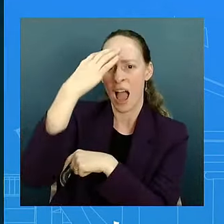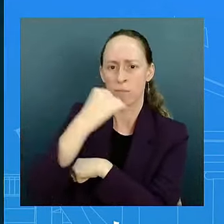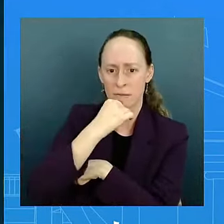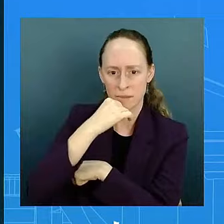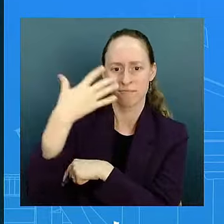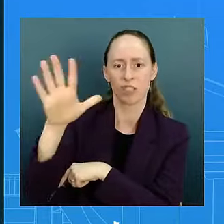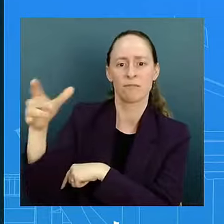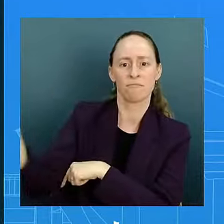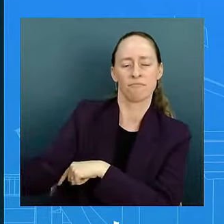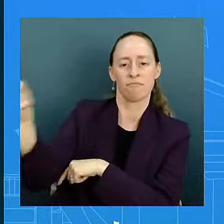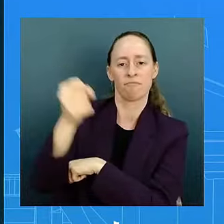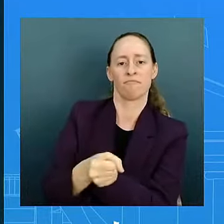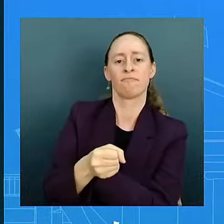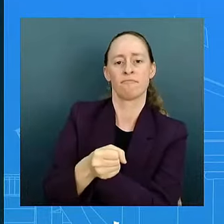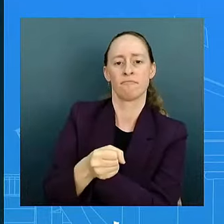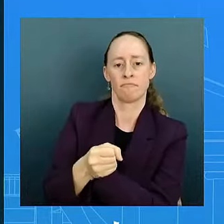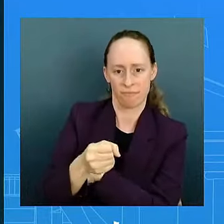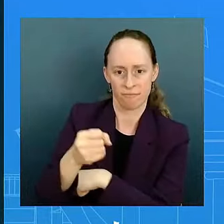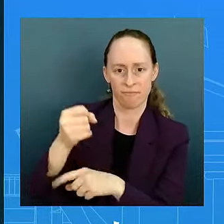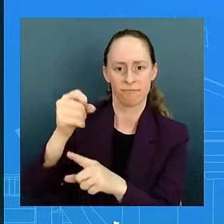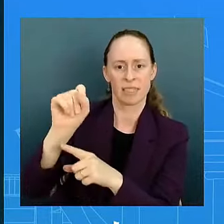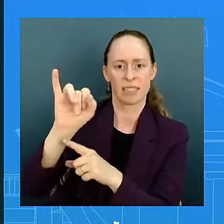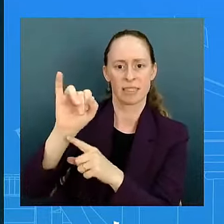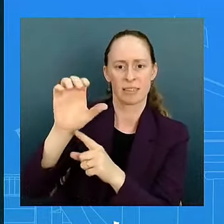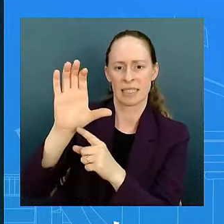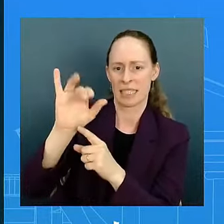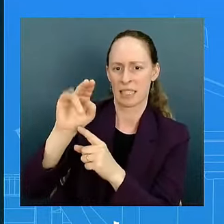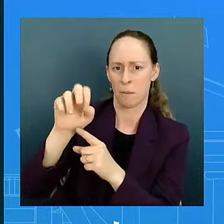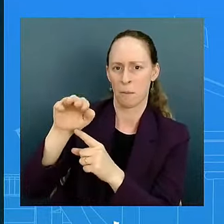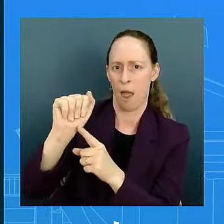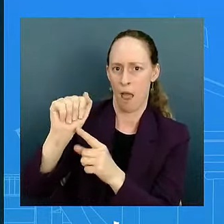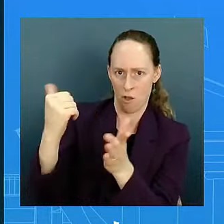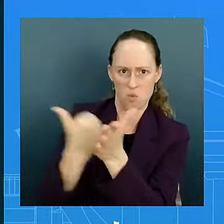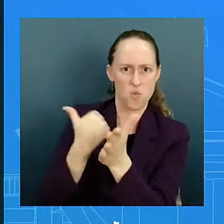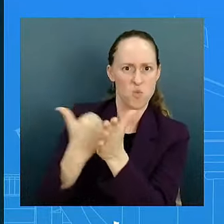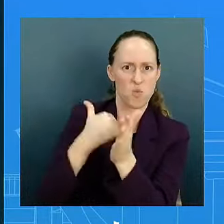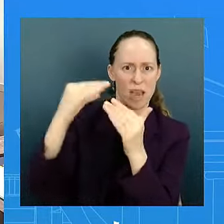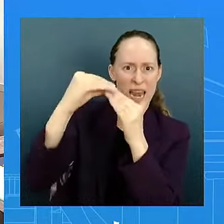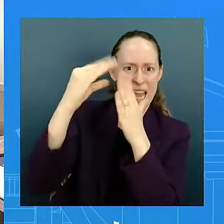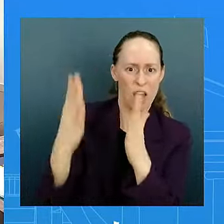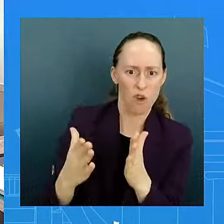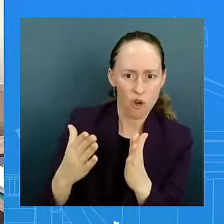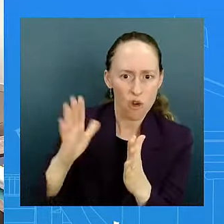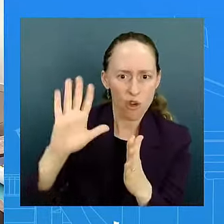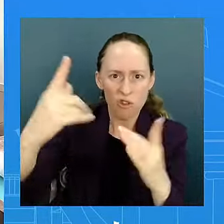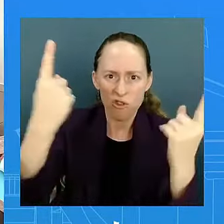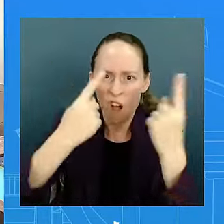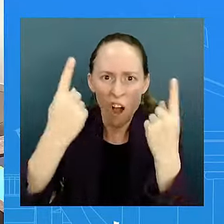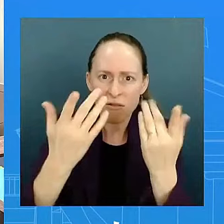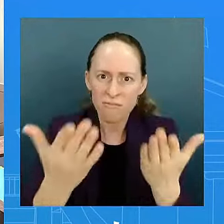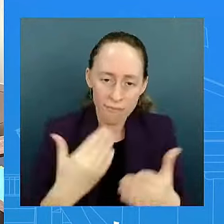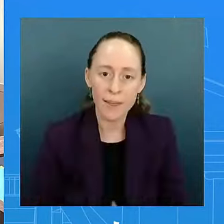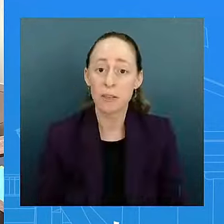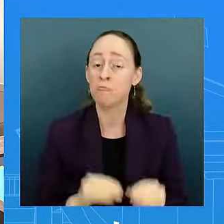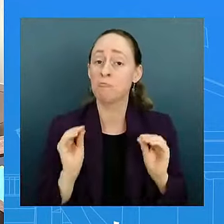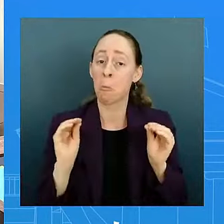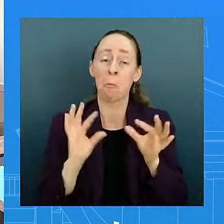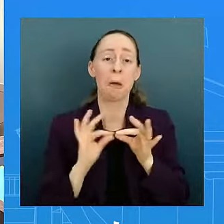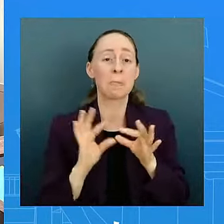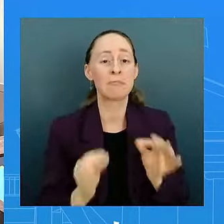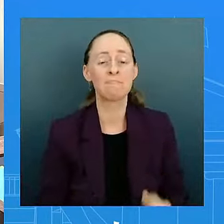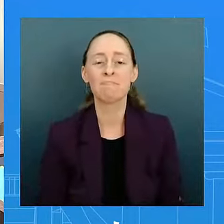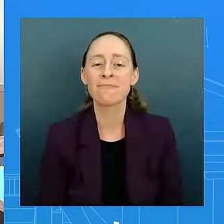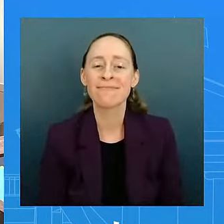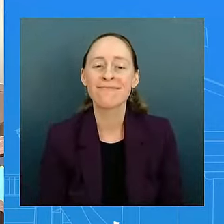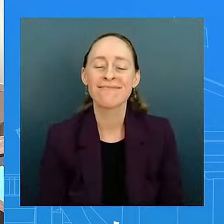anything to say at this point. Okay. Thank you, Karine. Did President Biden have a favorite contender in the deep stakes,